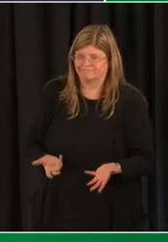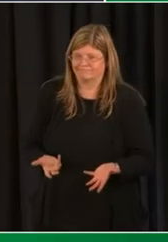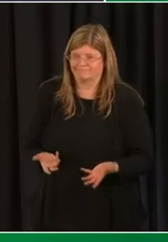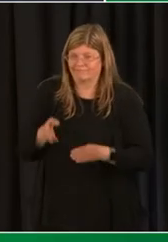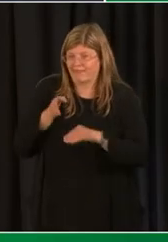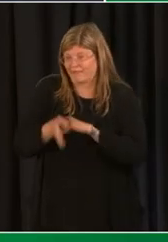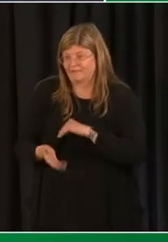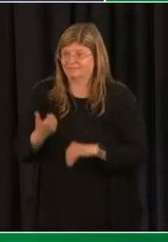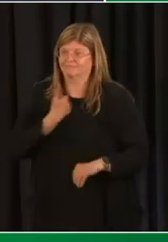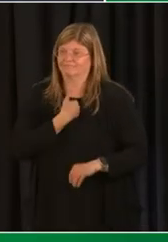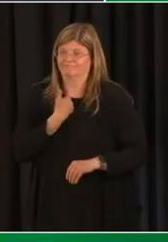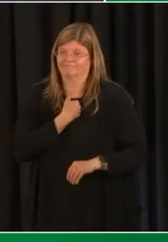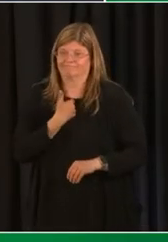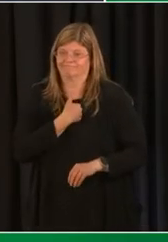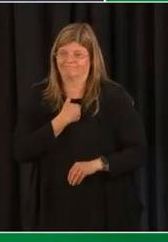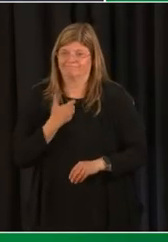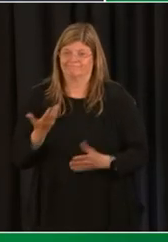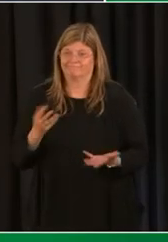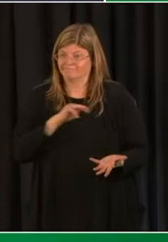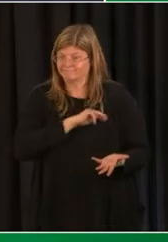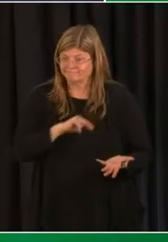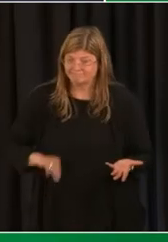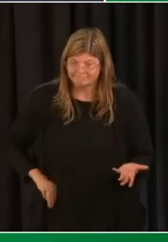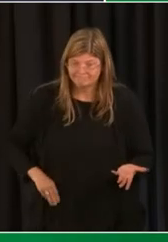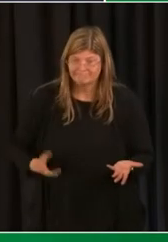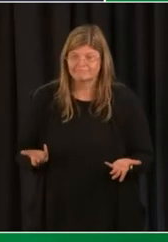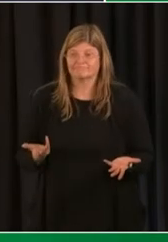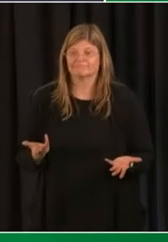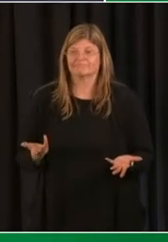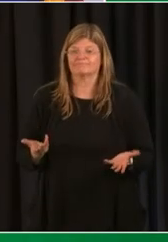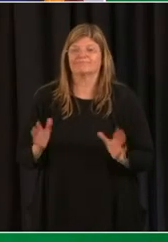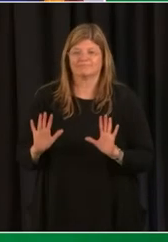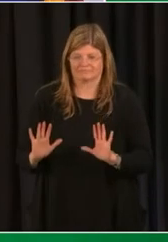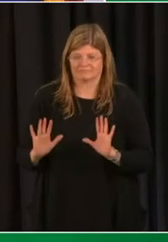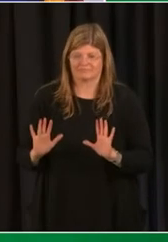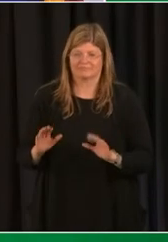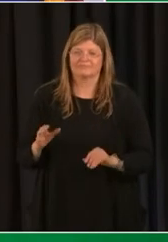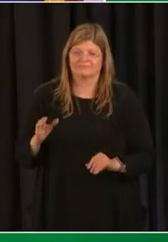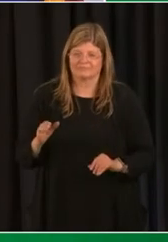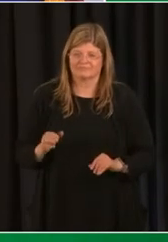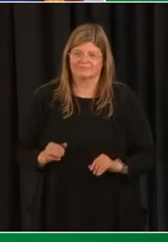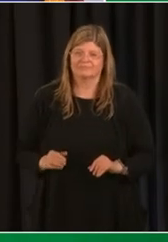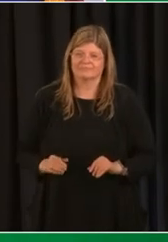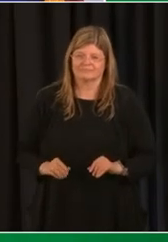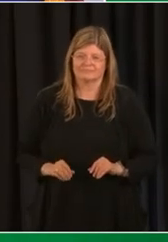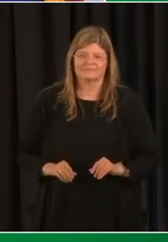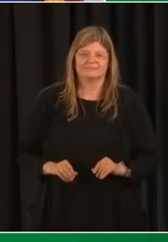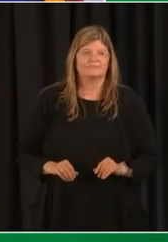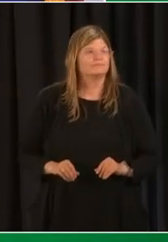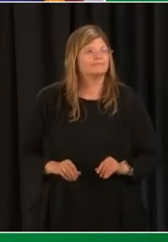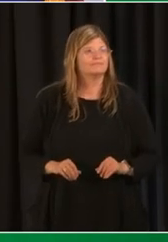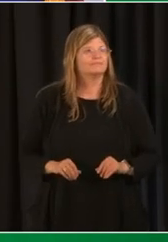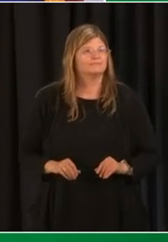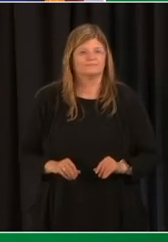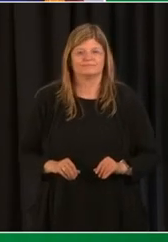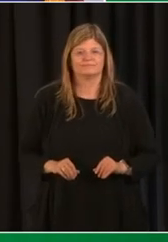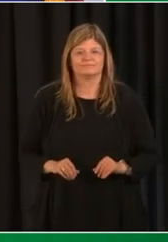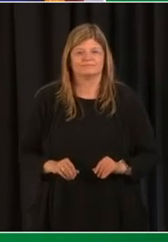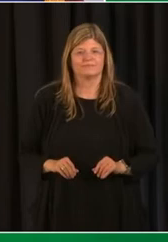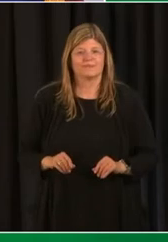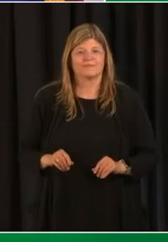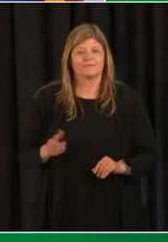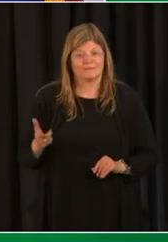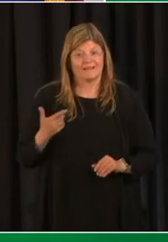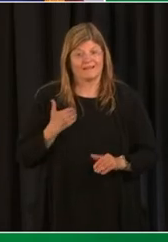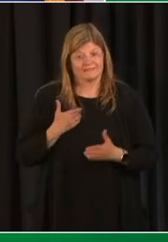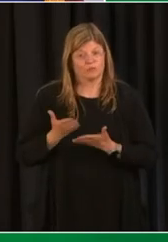probably myself, then probably Mayor Bowser. But listen, this is, and I, They actually have rights too. yeah, no, I'm going to go to you.